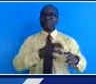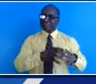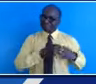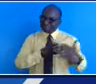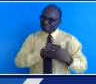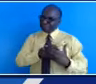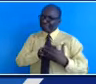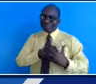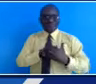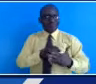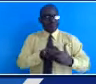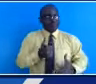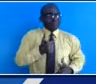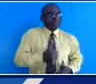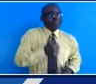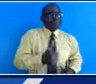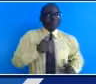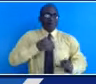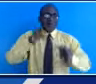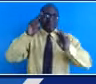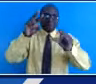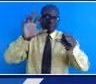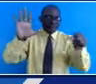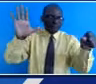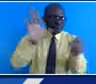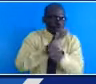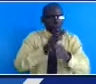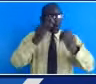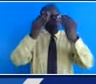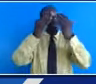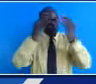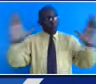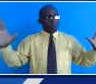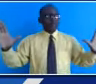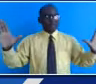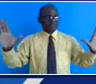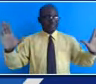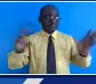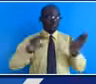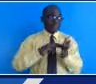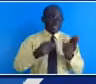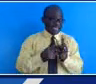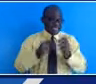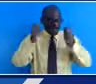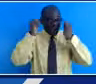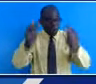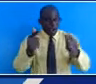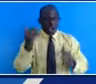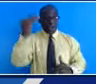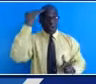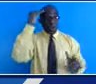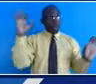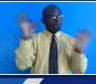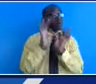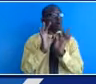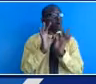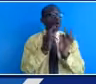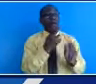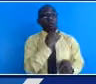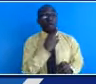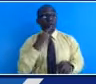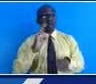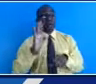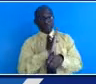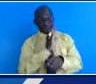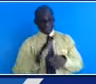because that just doesn't cut it for the restaurant business, as these guys all know. But really, John Ravitz, thank you so much for all the information you've been giving